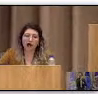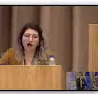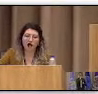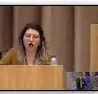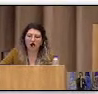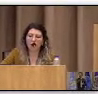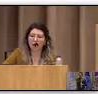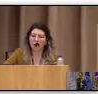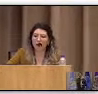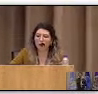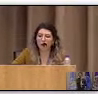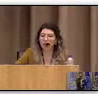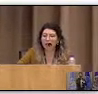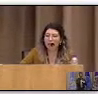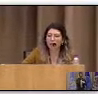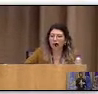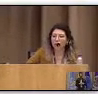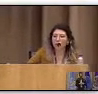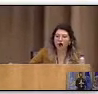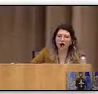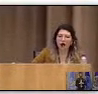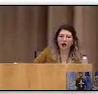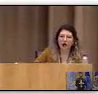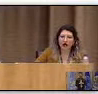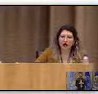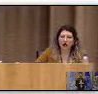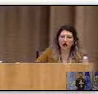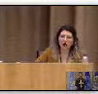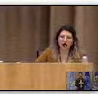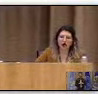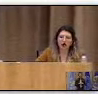that are per regions.